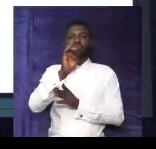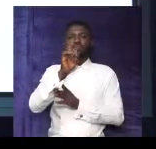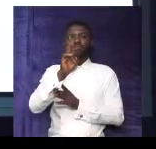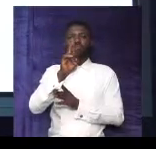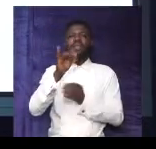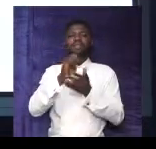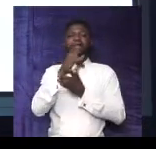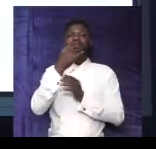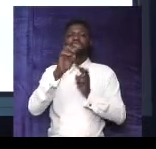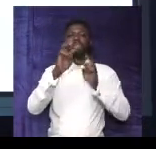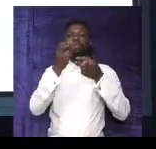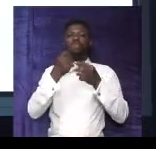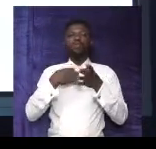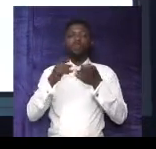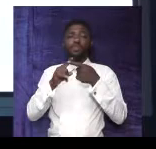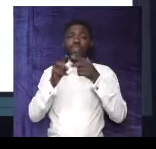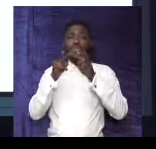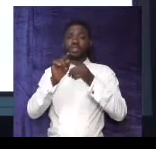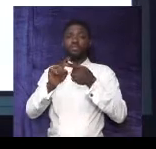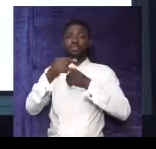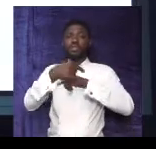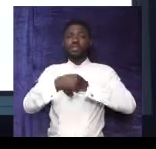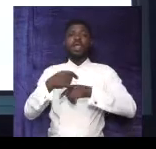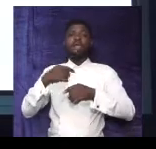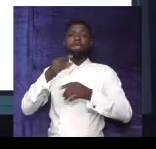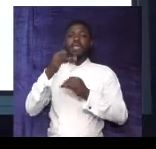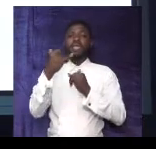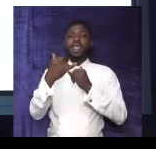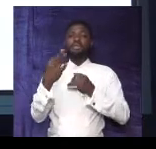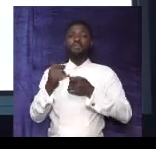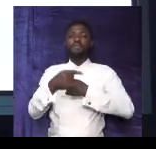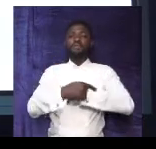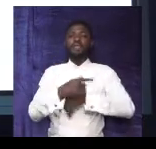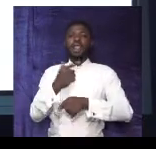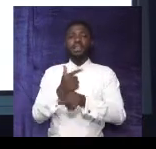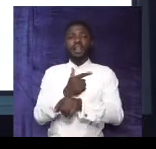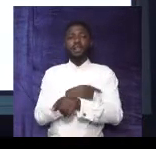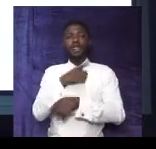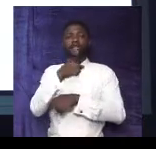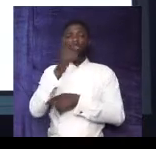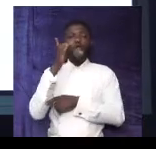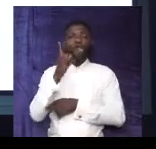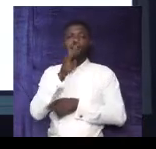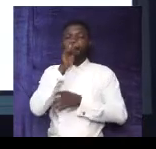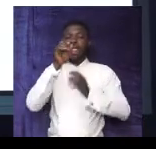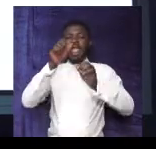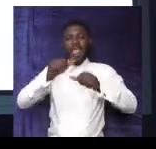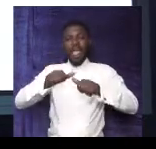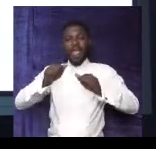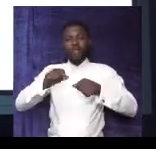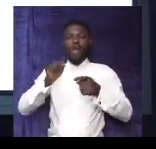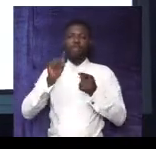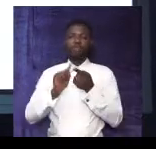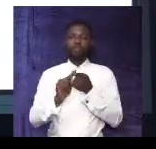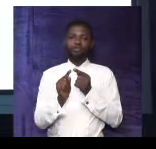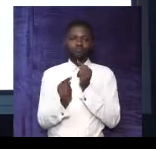Disaster. That's the topic we are going to look at today. By the end of today's lesson, you should be able